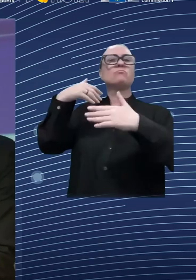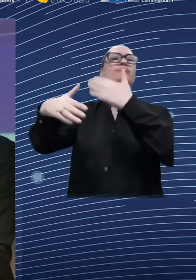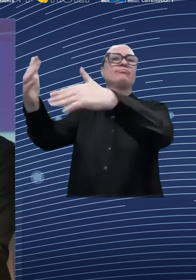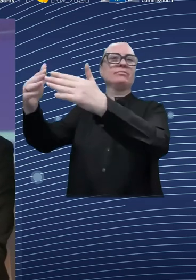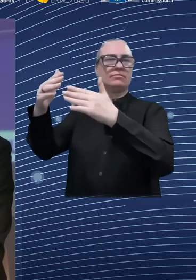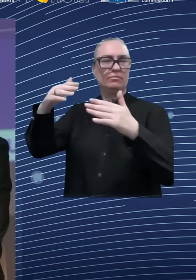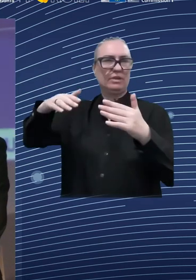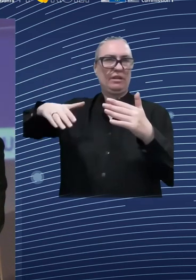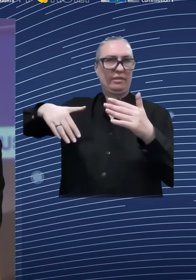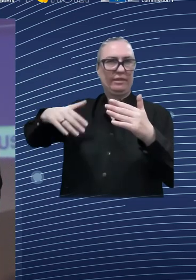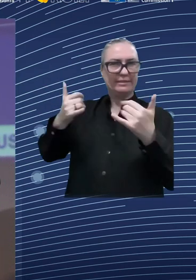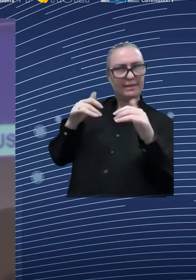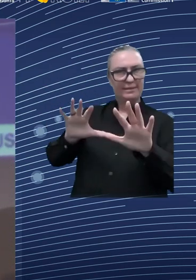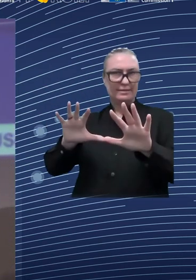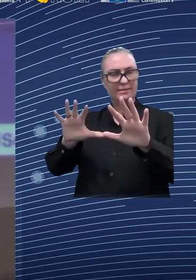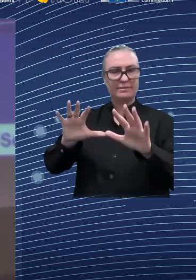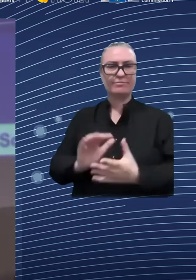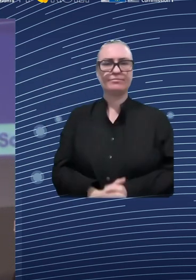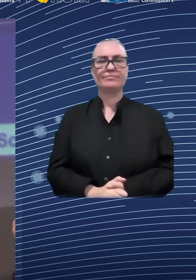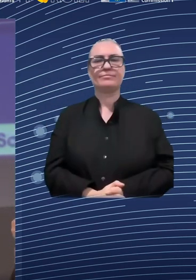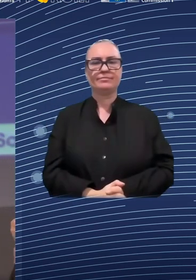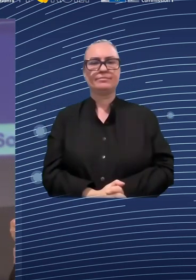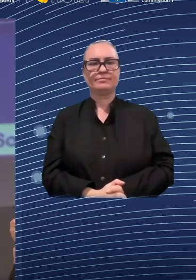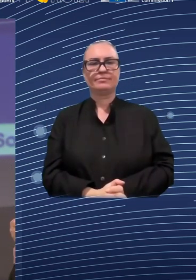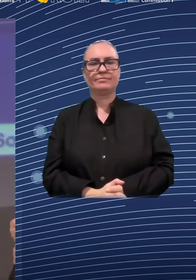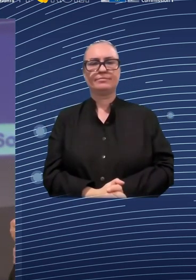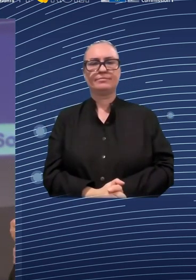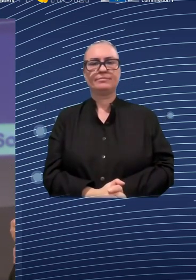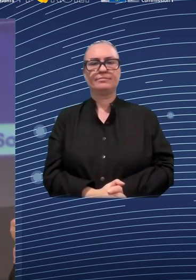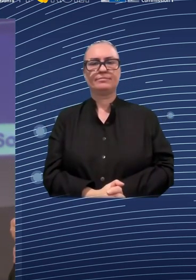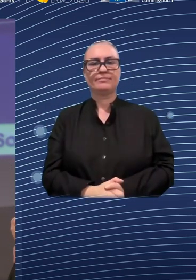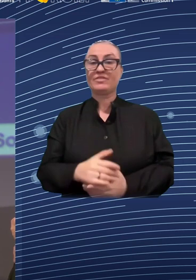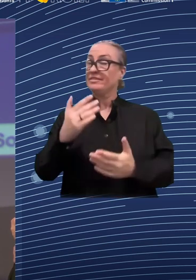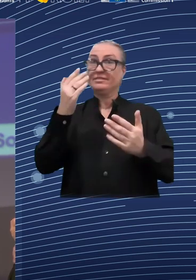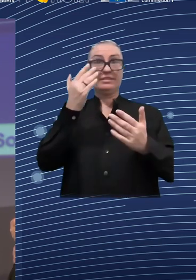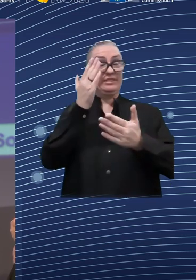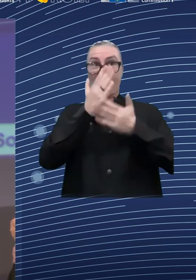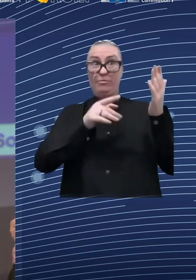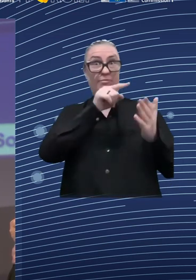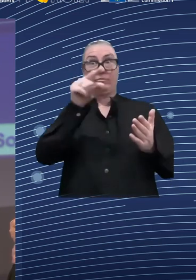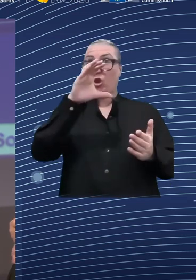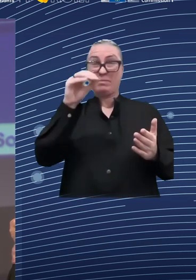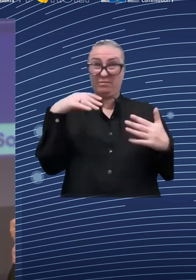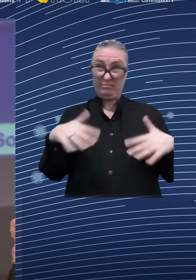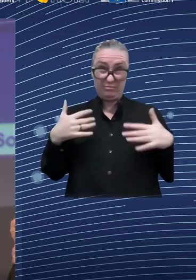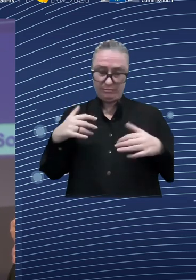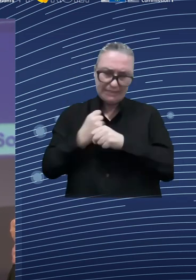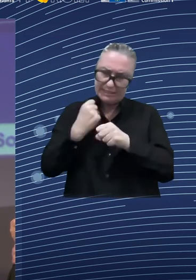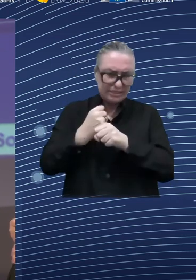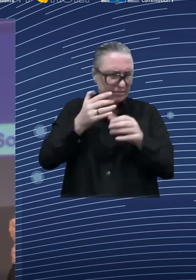of the whole number of companies, and they are experimenting, and this is their strategy towards